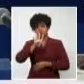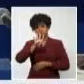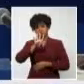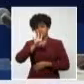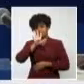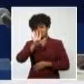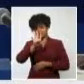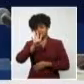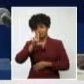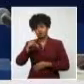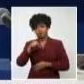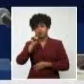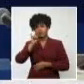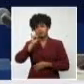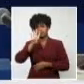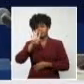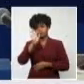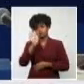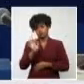5.94%.